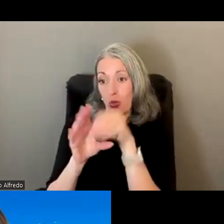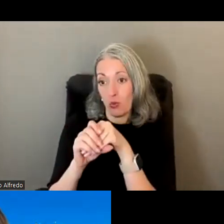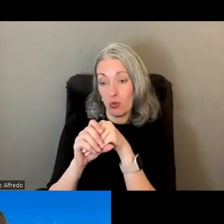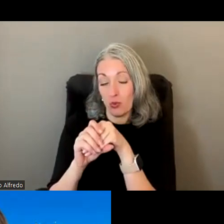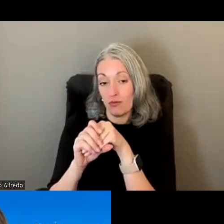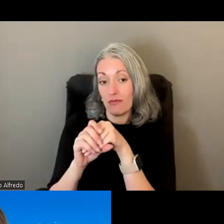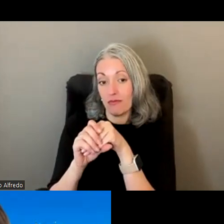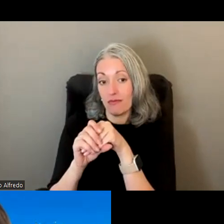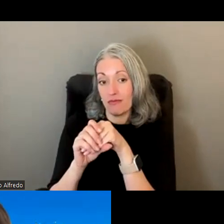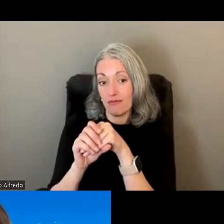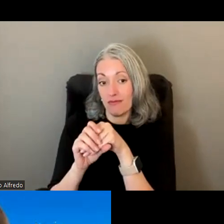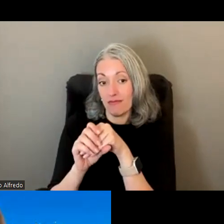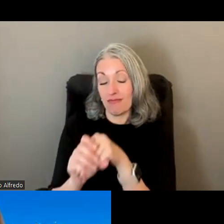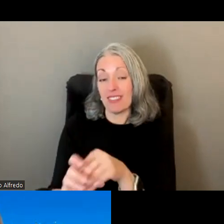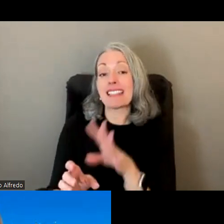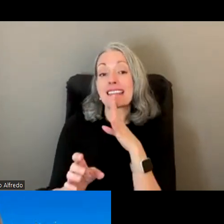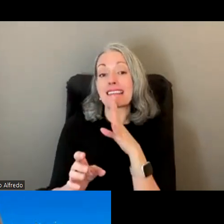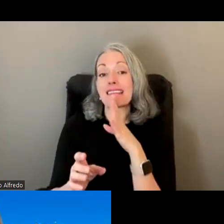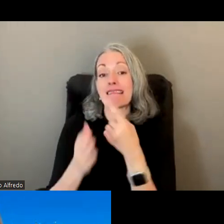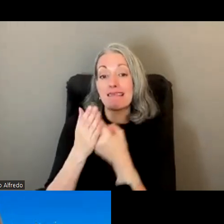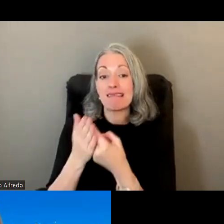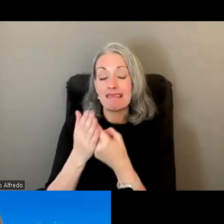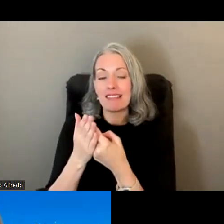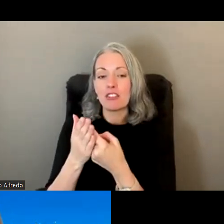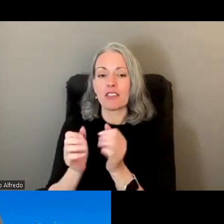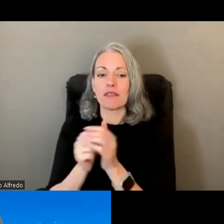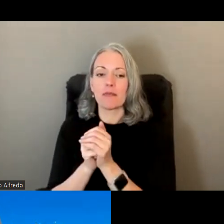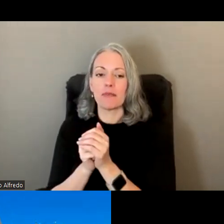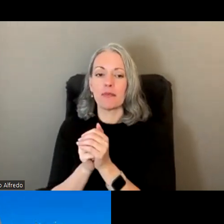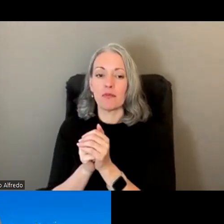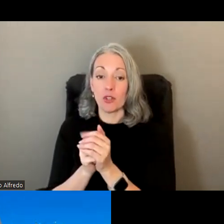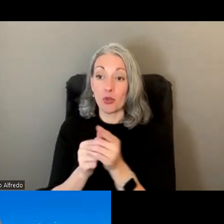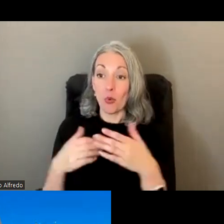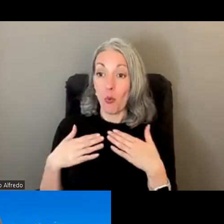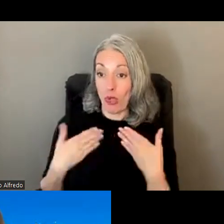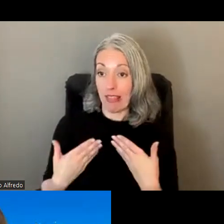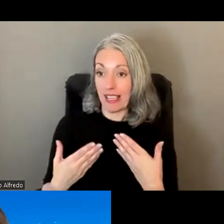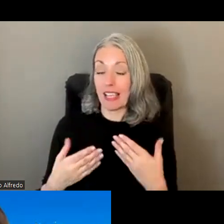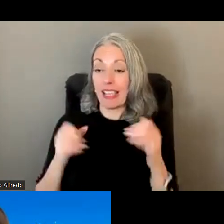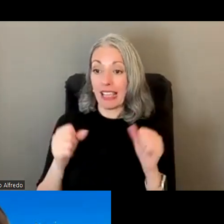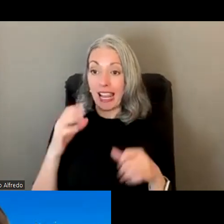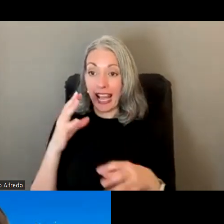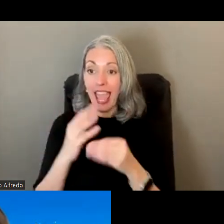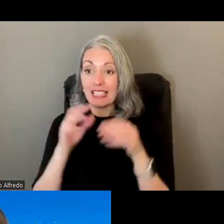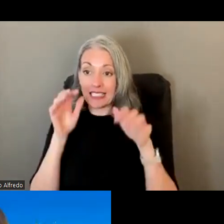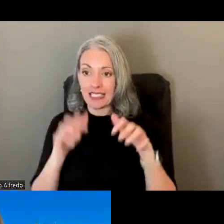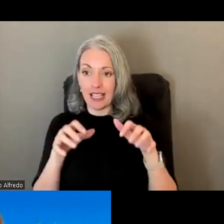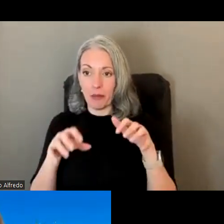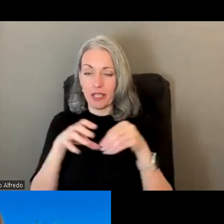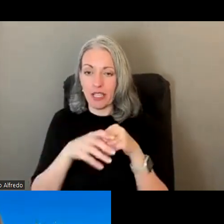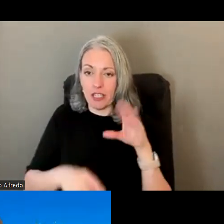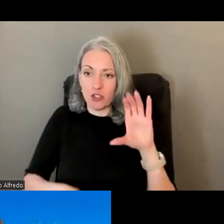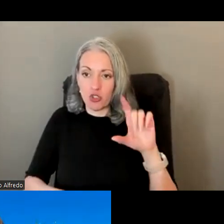the discussion, please either put your willingness to do that in a chat or let Michelle